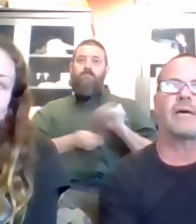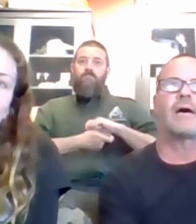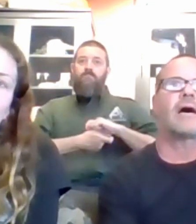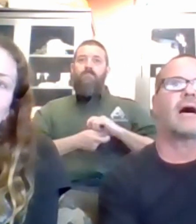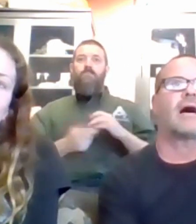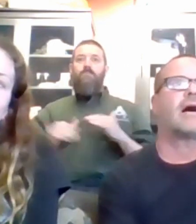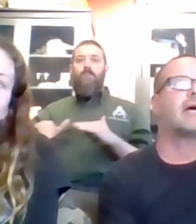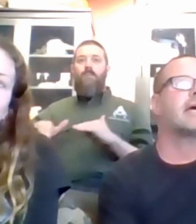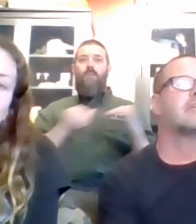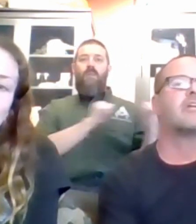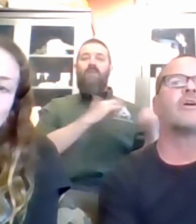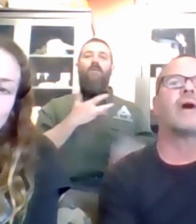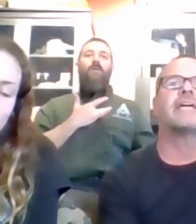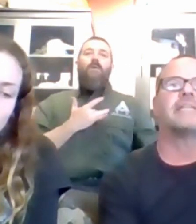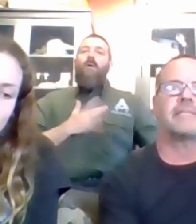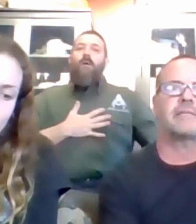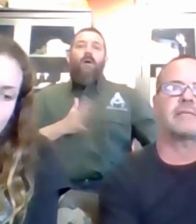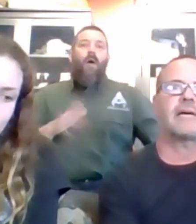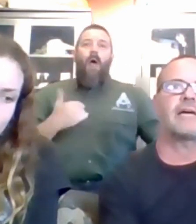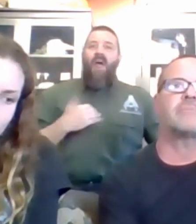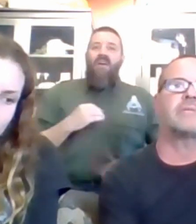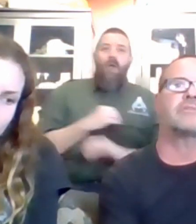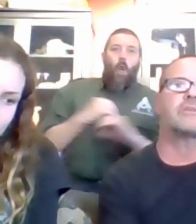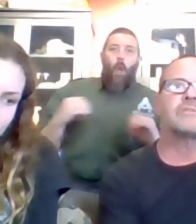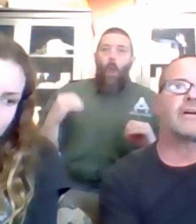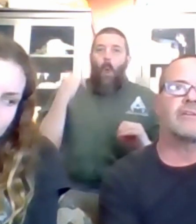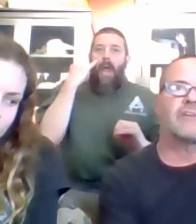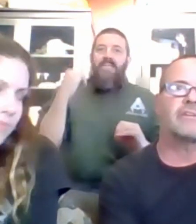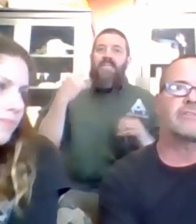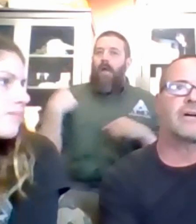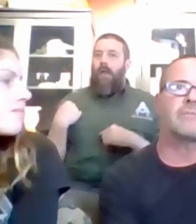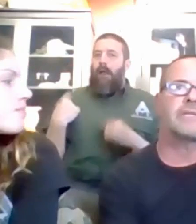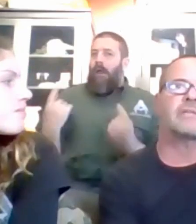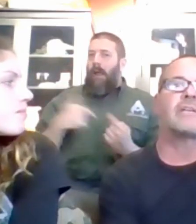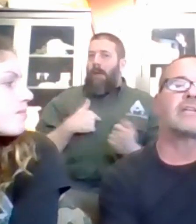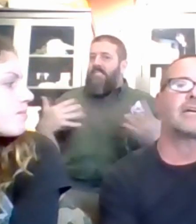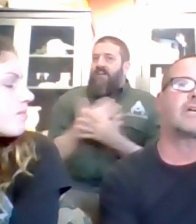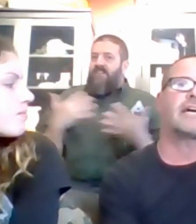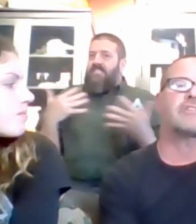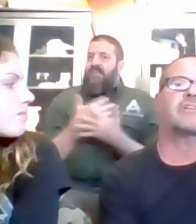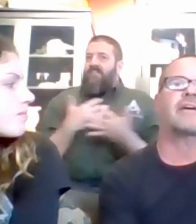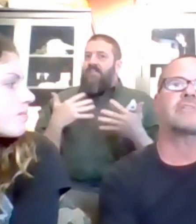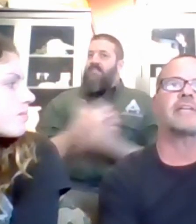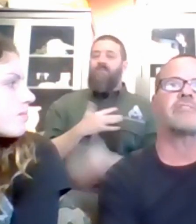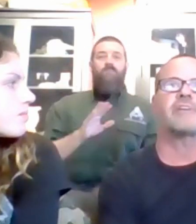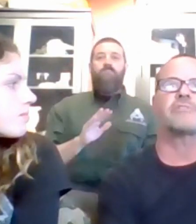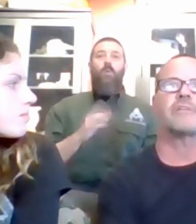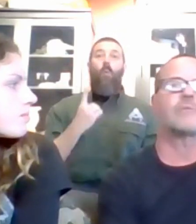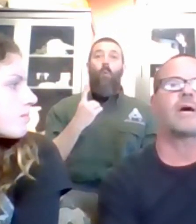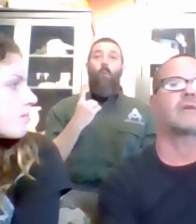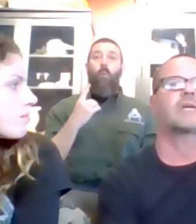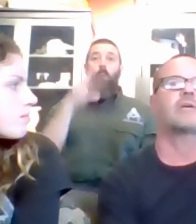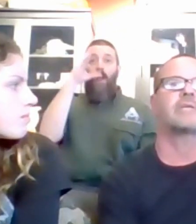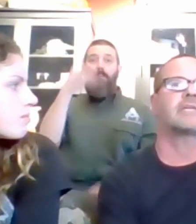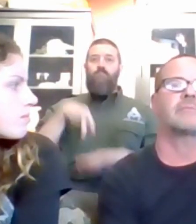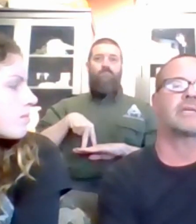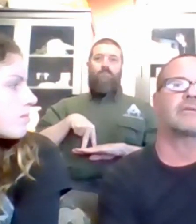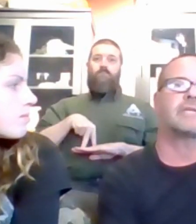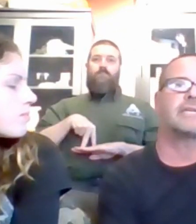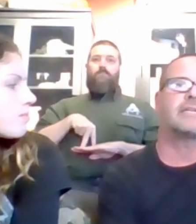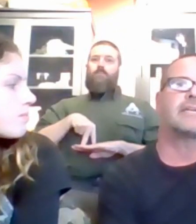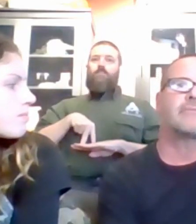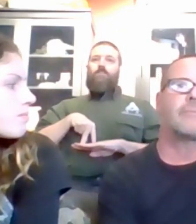completely changed. Mm-hmm. They leave like, I had no idea. I have been so terrified to come here. Like one